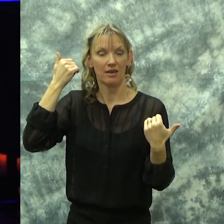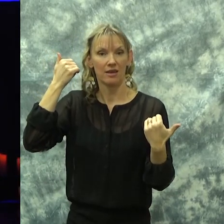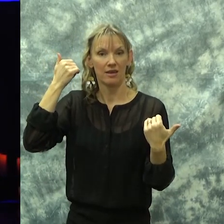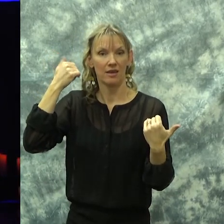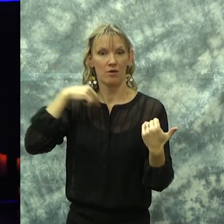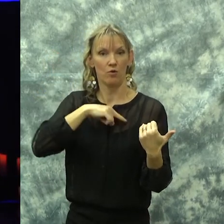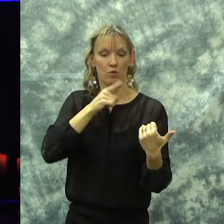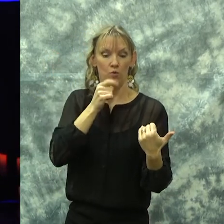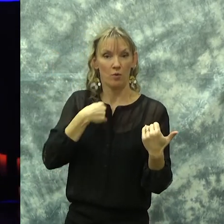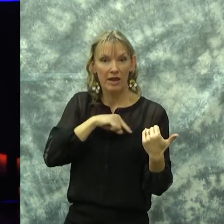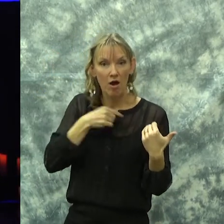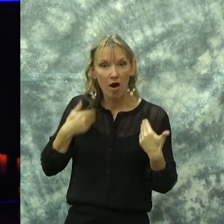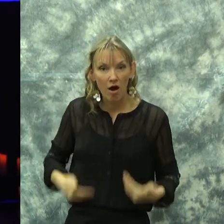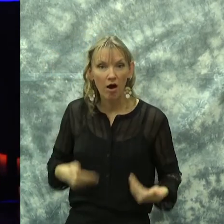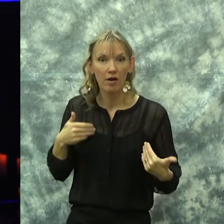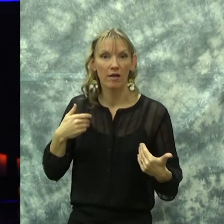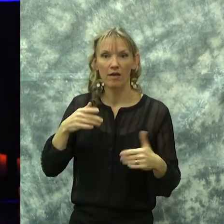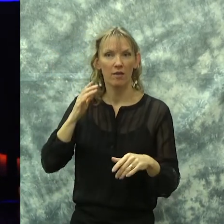essence.